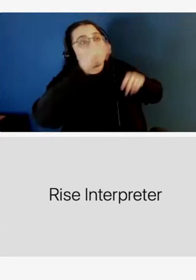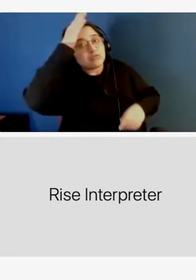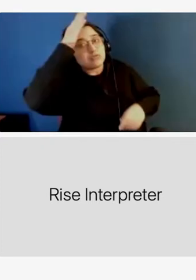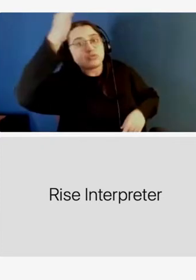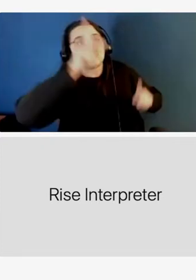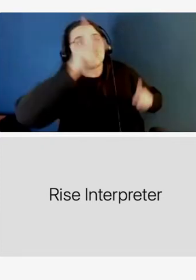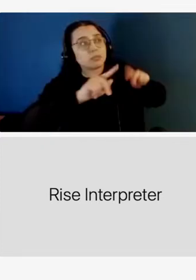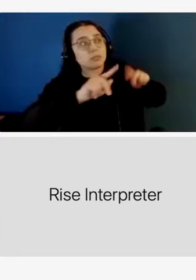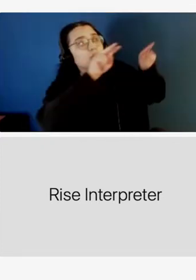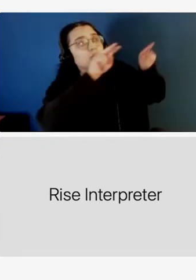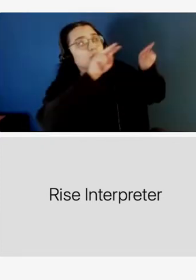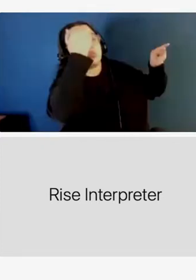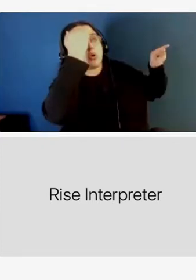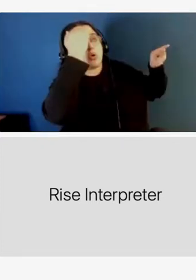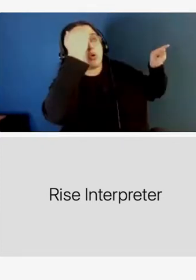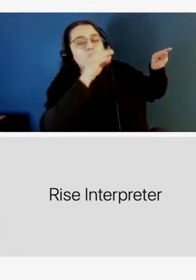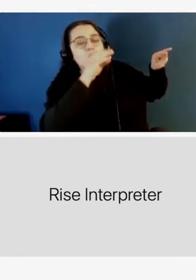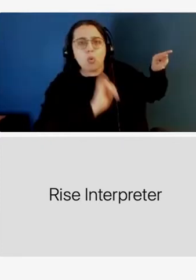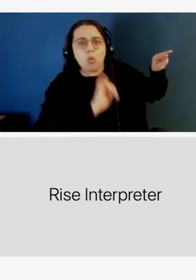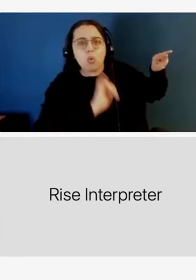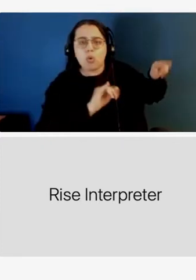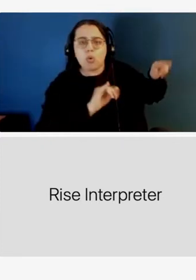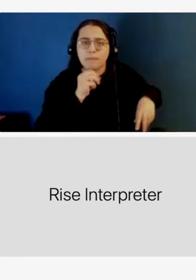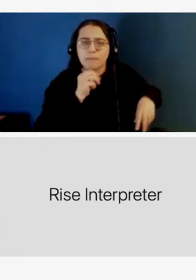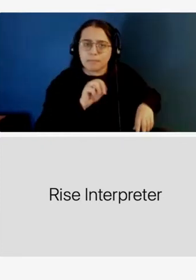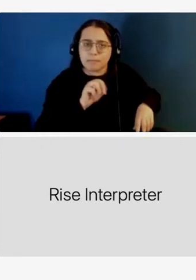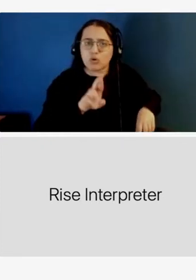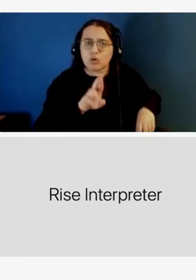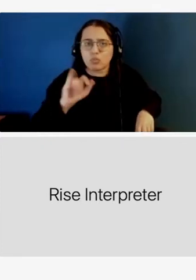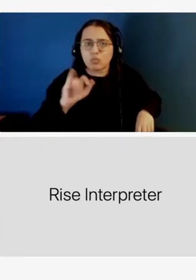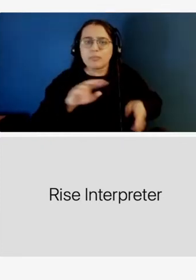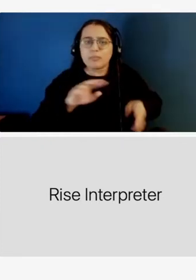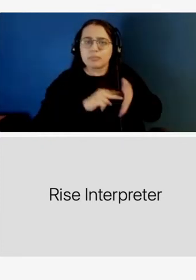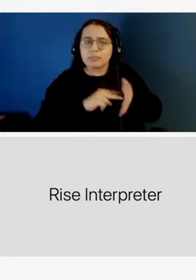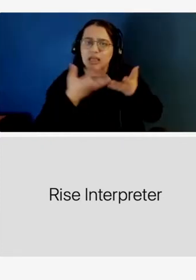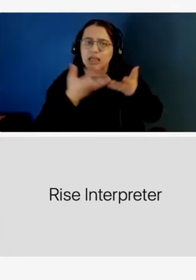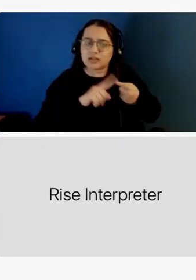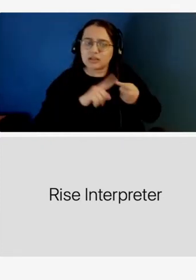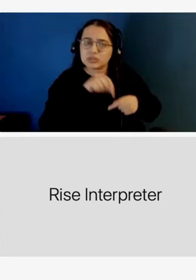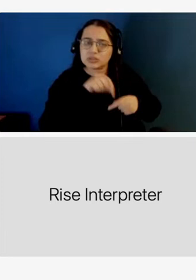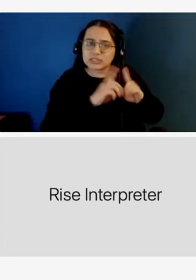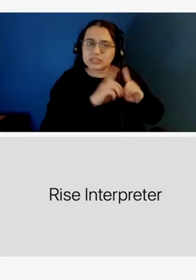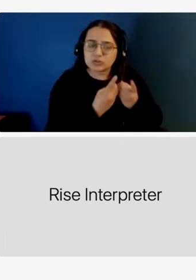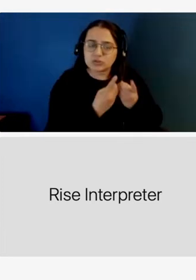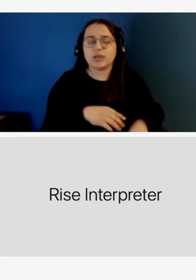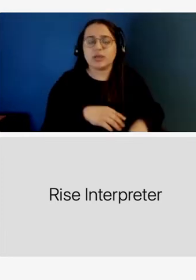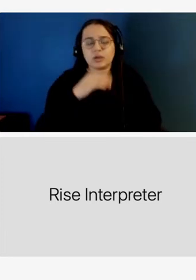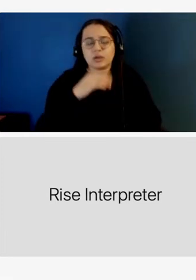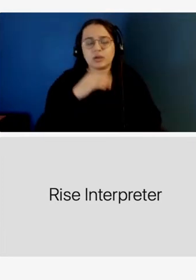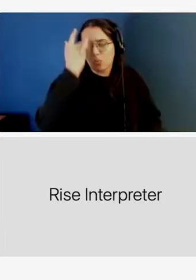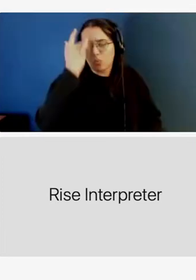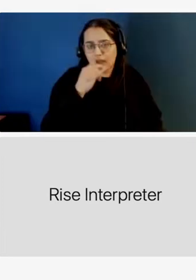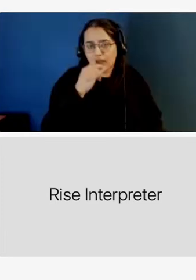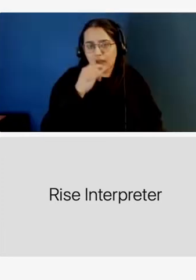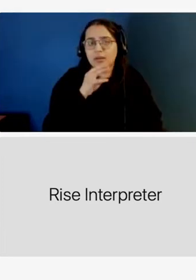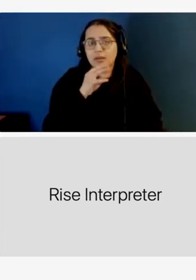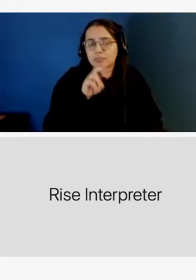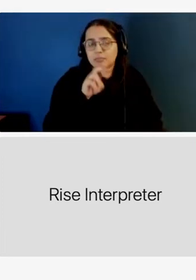to this district and why the school was named Grand Terrace High School at the Ray Abril